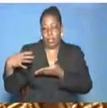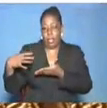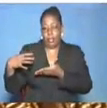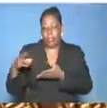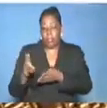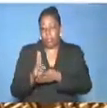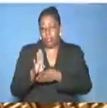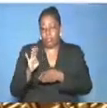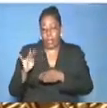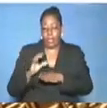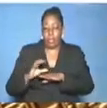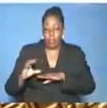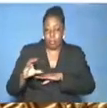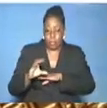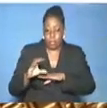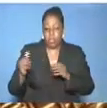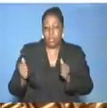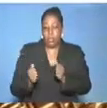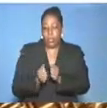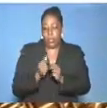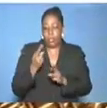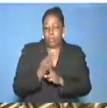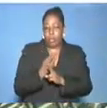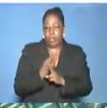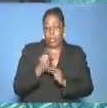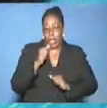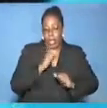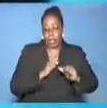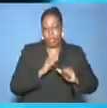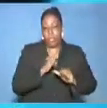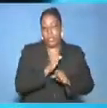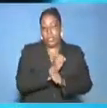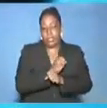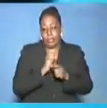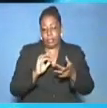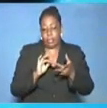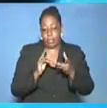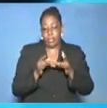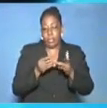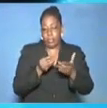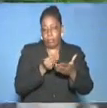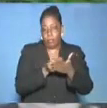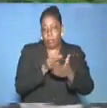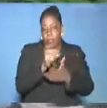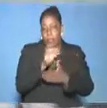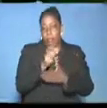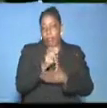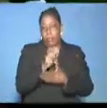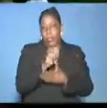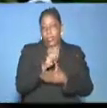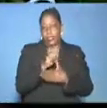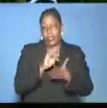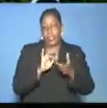the commission. This in connection with the regulatory action to safeguard the digital assets of FTX digital